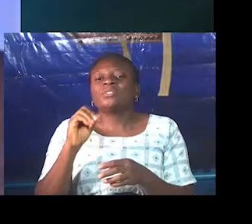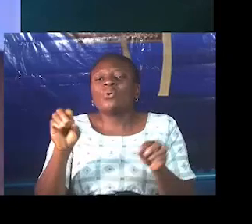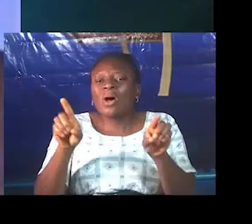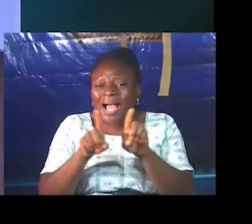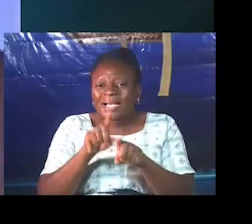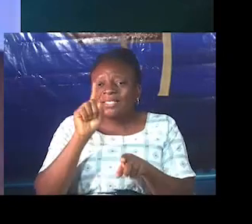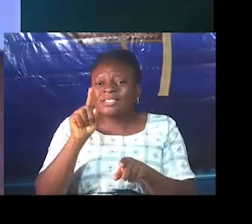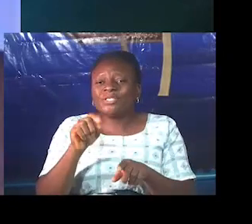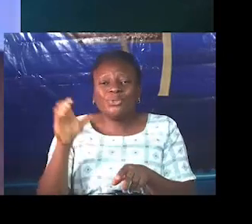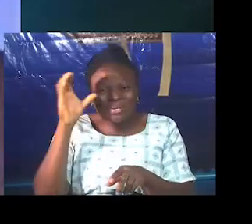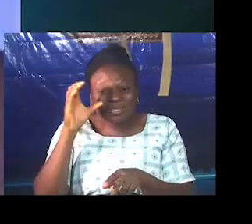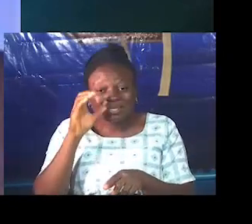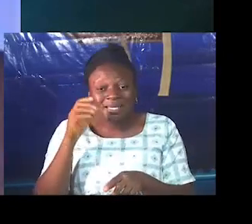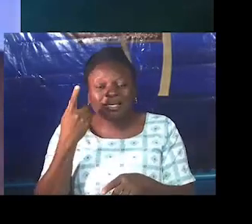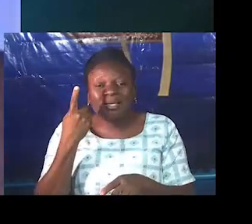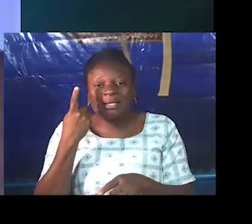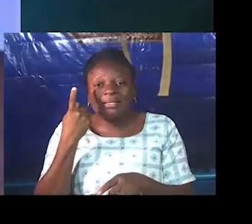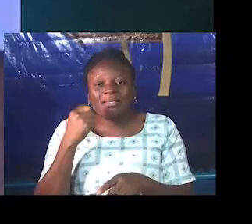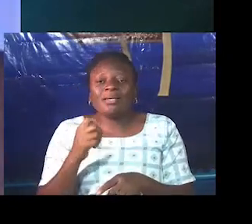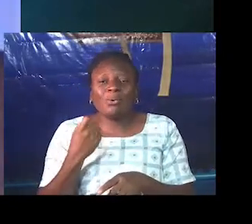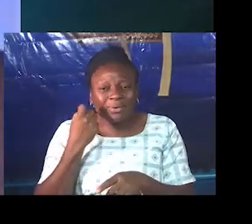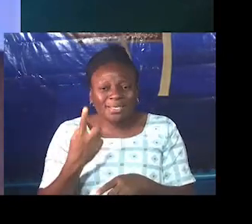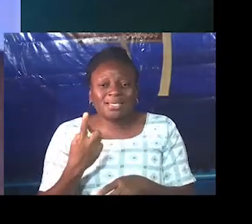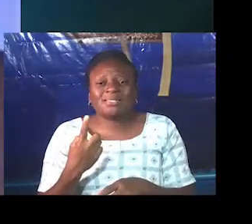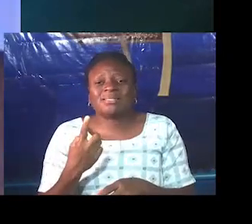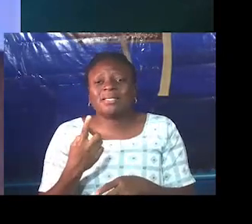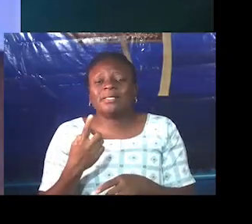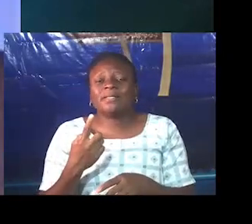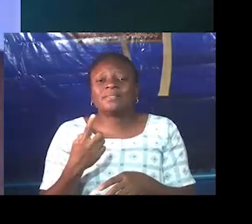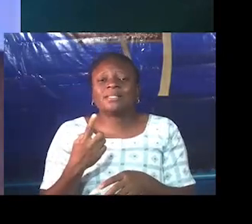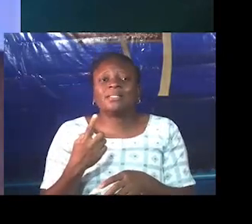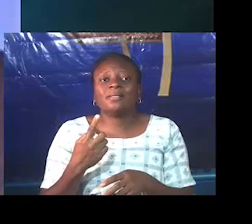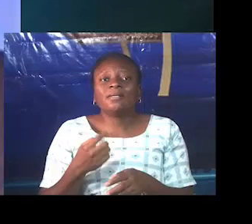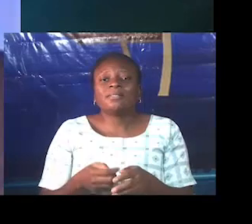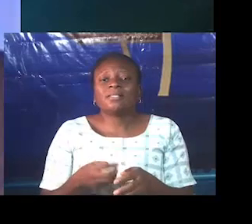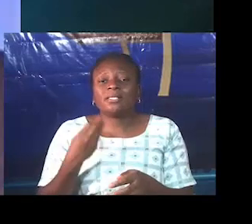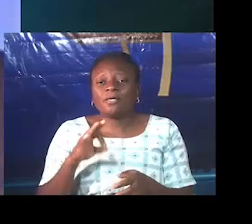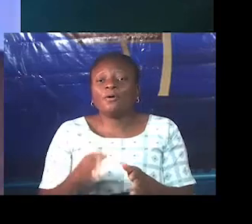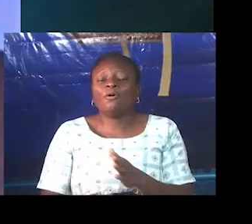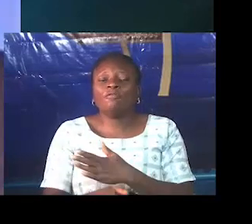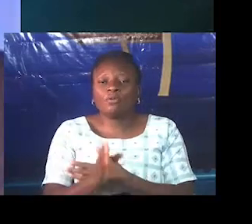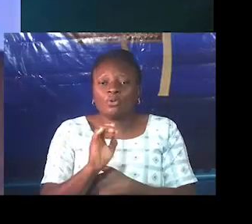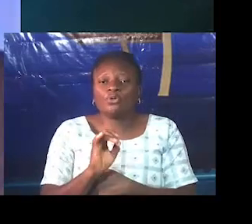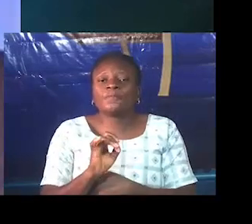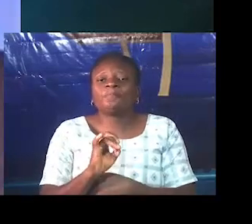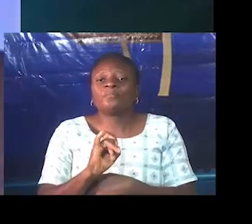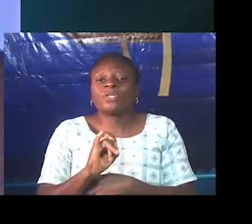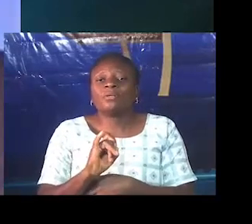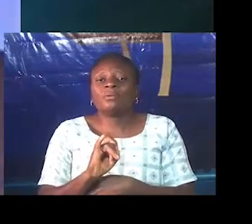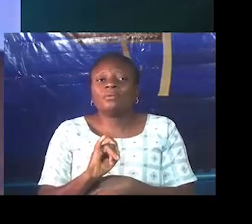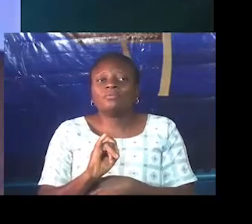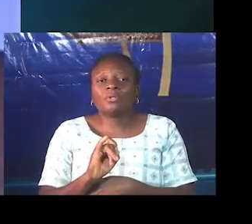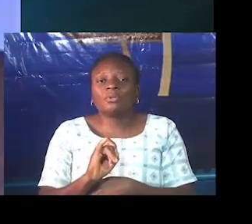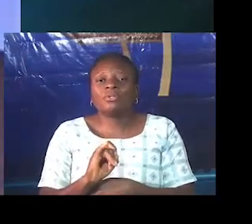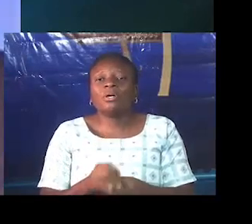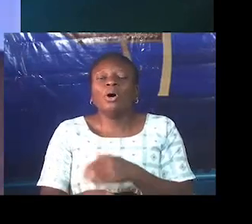now believe that he will lead you. A stranger will not lead you. When you are praying and say, God, show me what to do, it